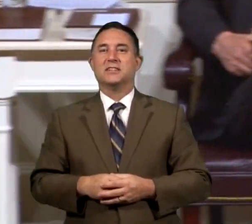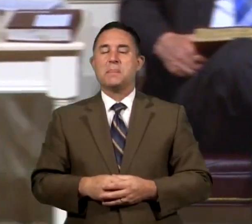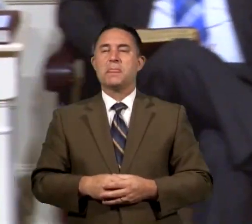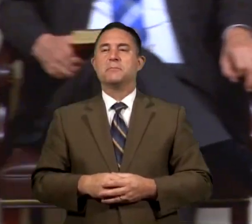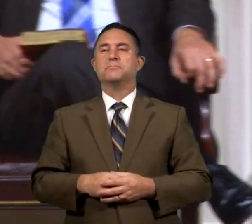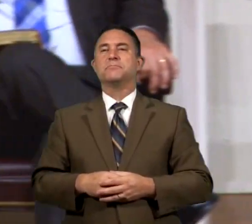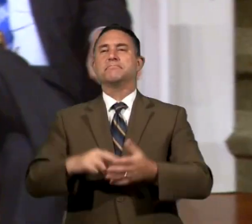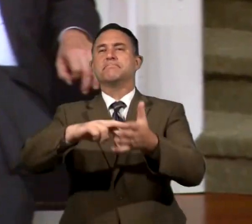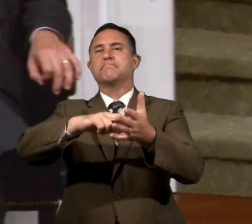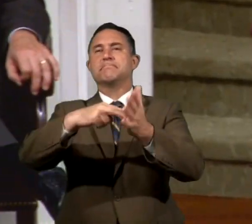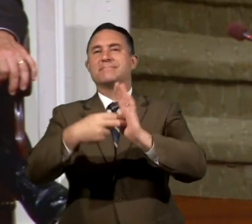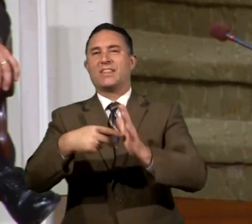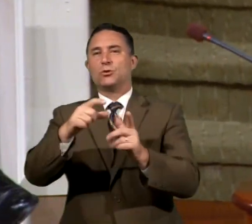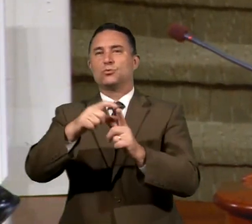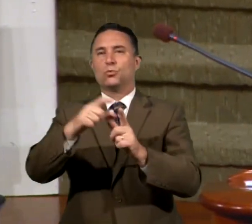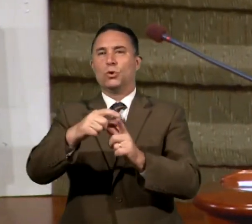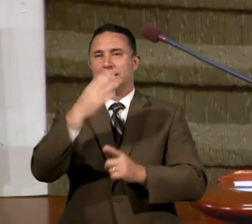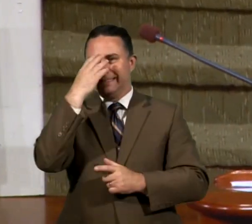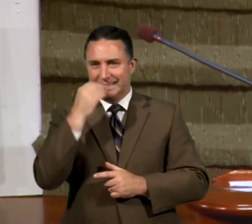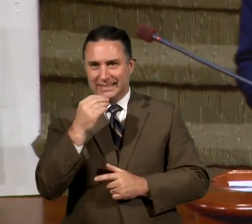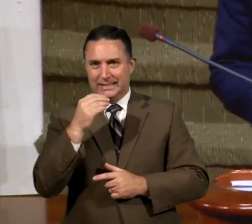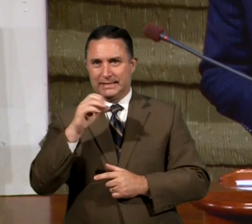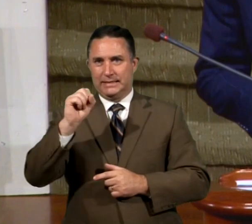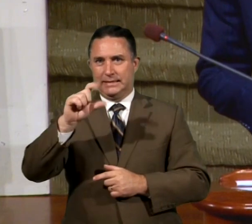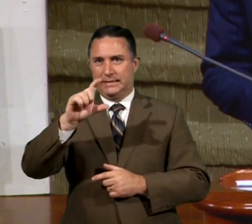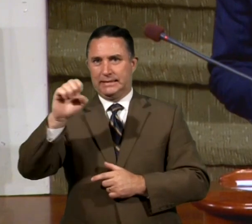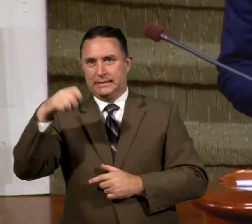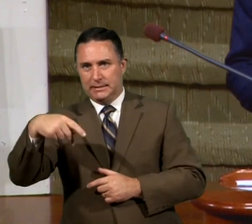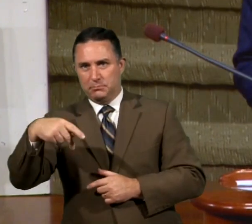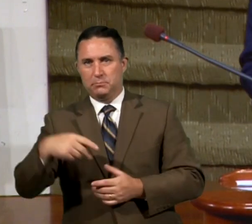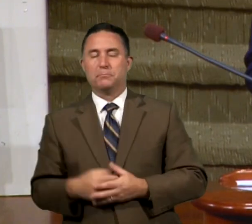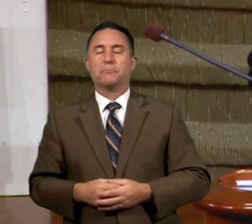Let me give you the definition of this word, sleep.